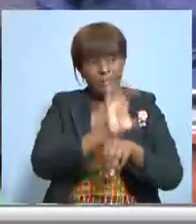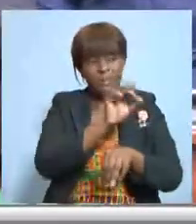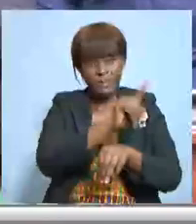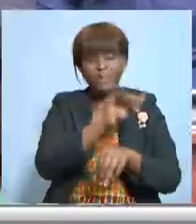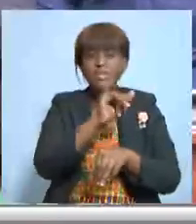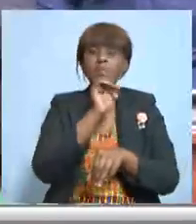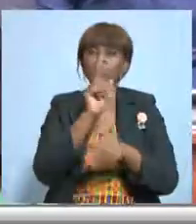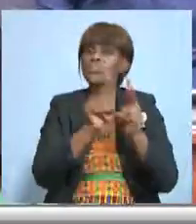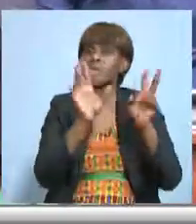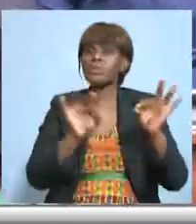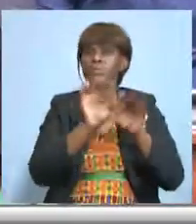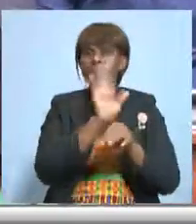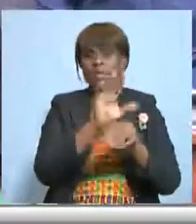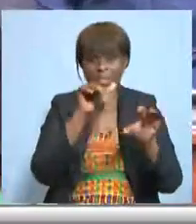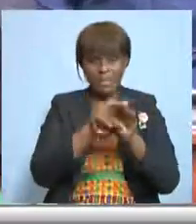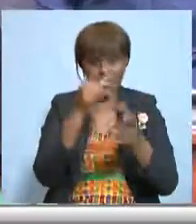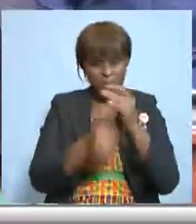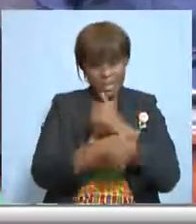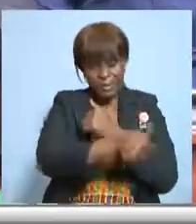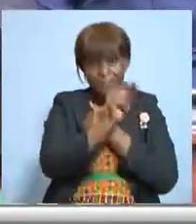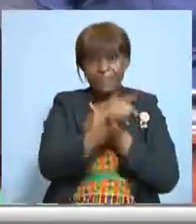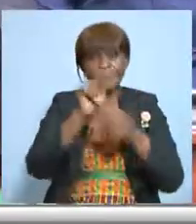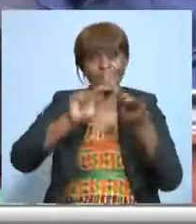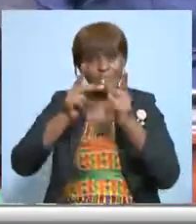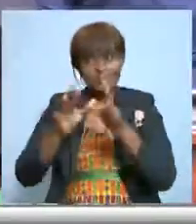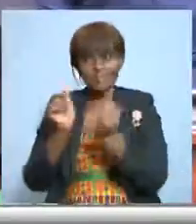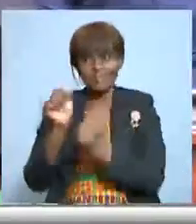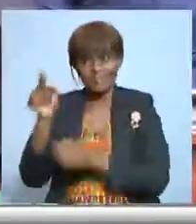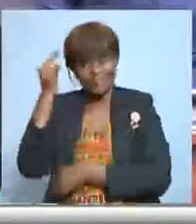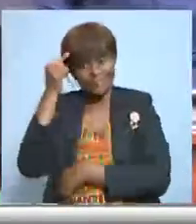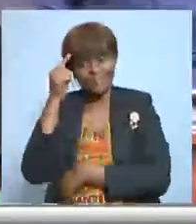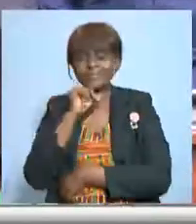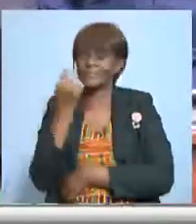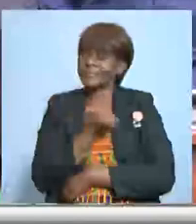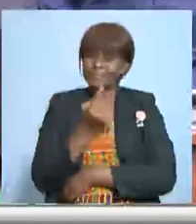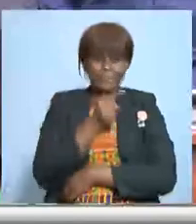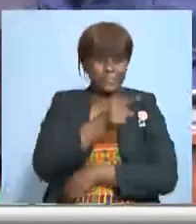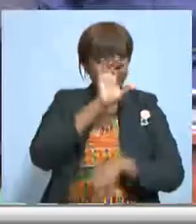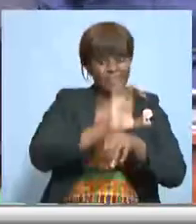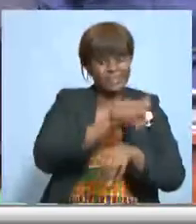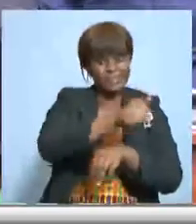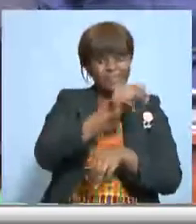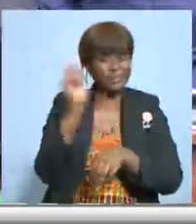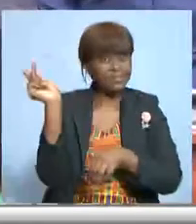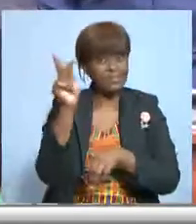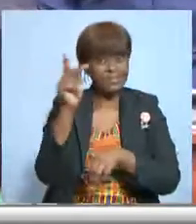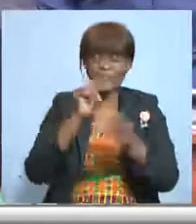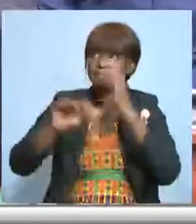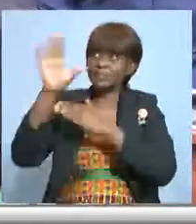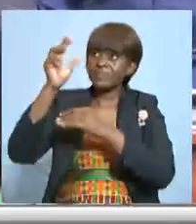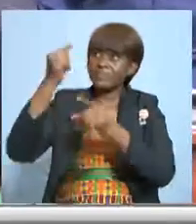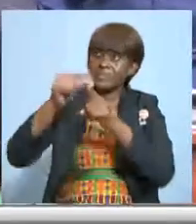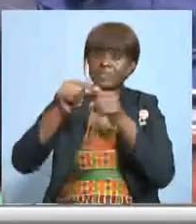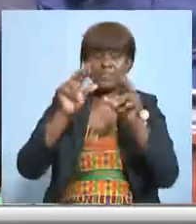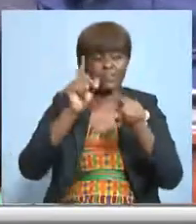been prominent in being a partner to government. Not only does the church preach the word of God, the